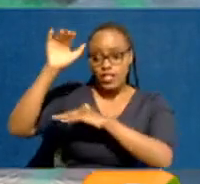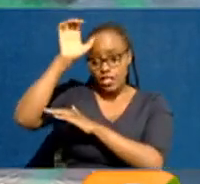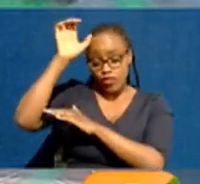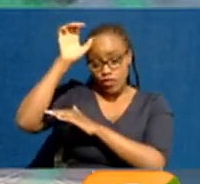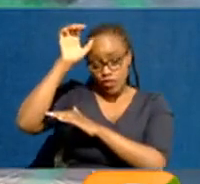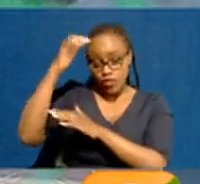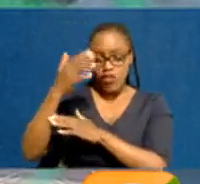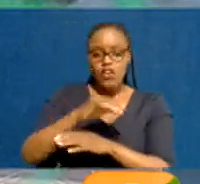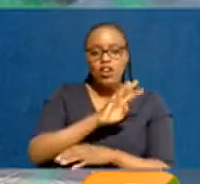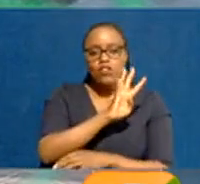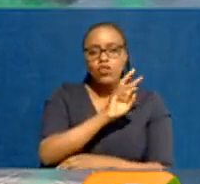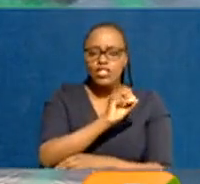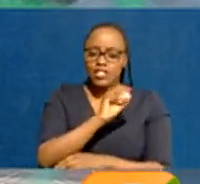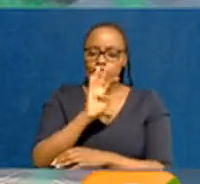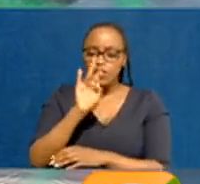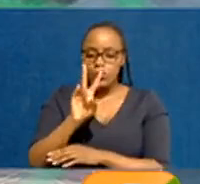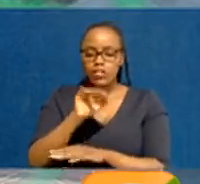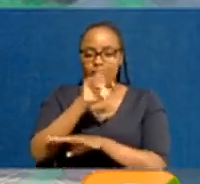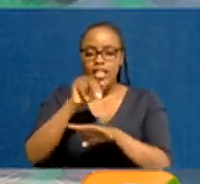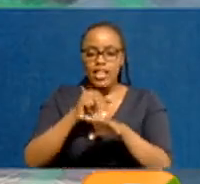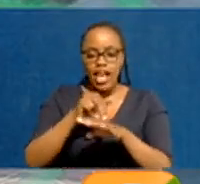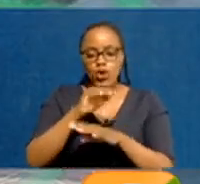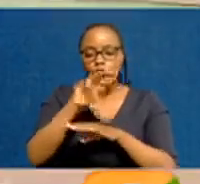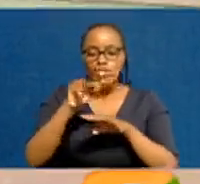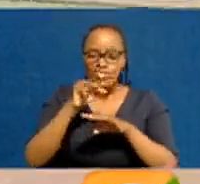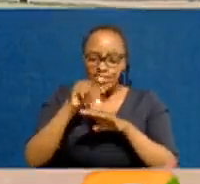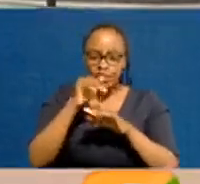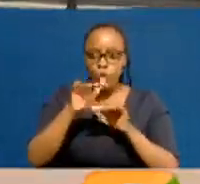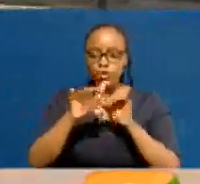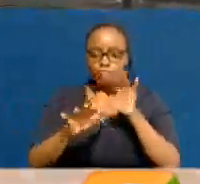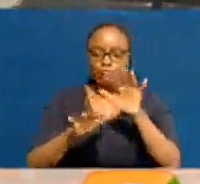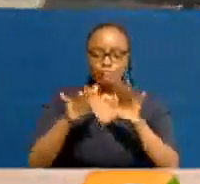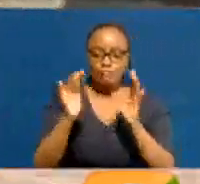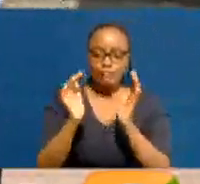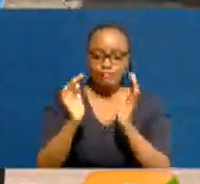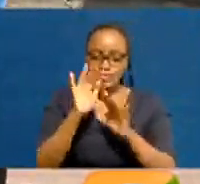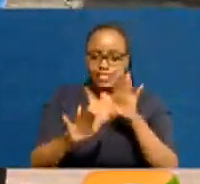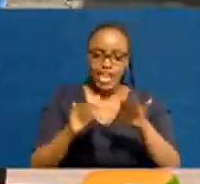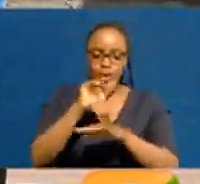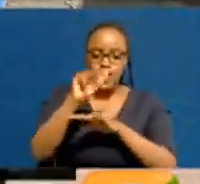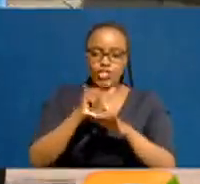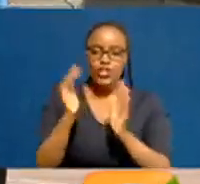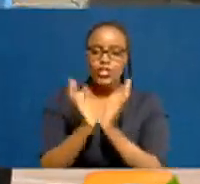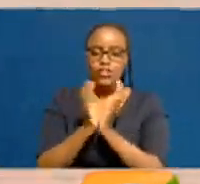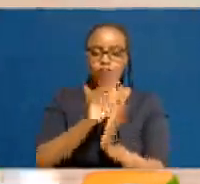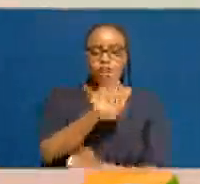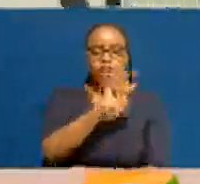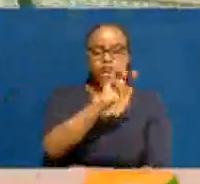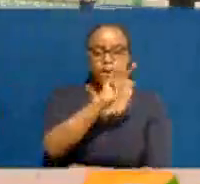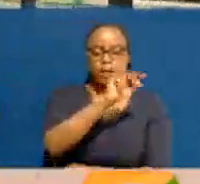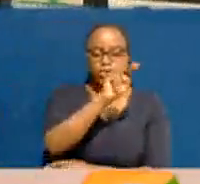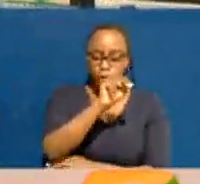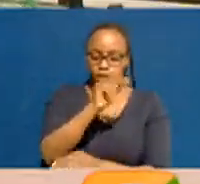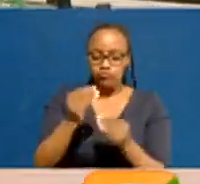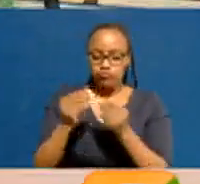Pippers 40-21 at the Nyayo National Stadium. In the women's matches that were played in the same venue, Amazon edged out Kenyatta